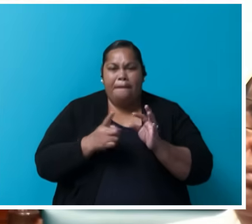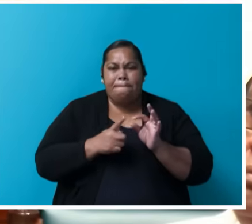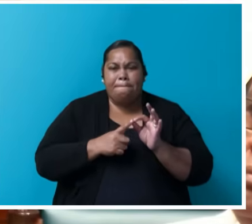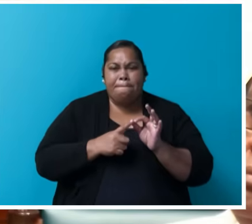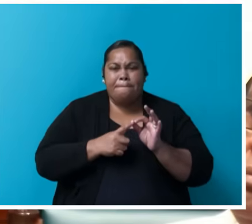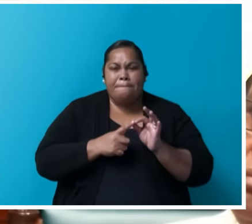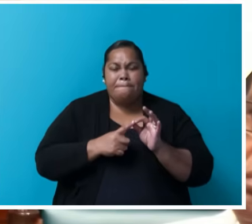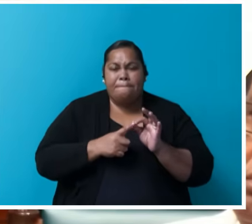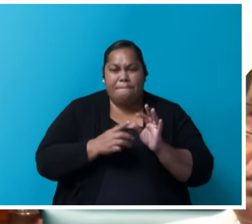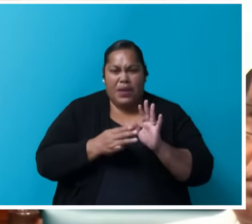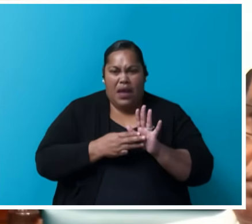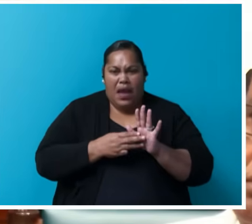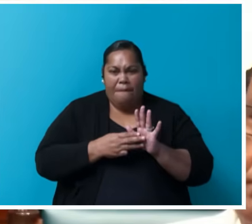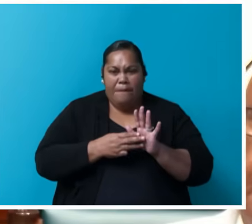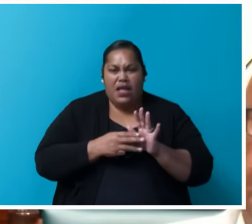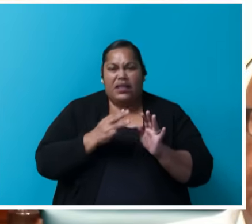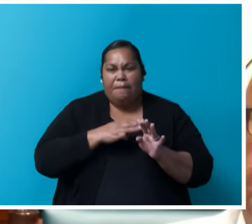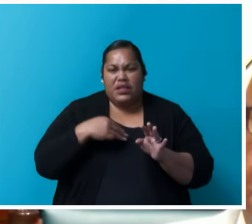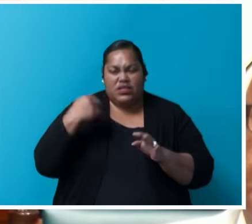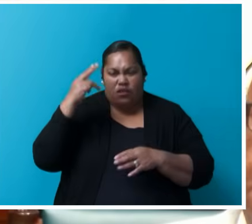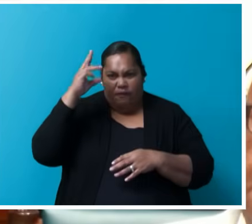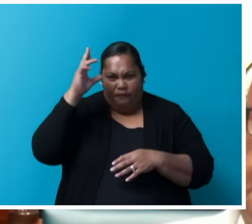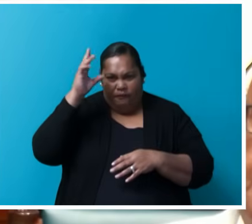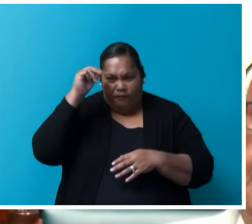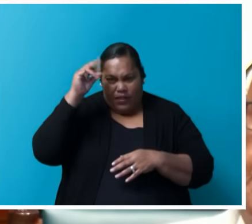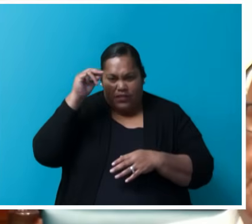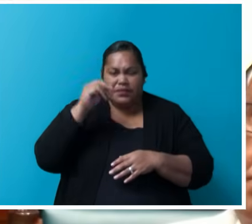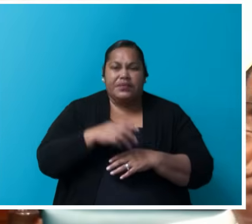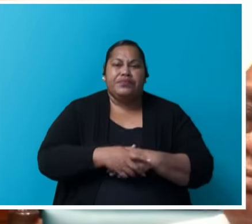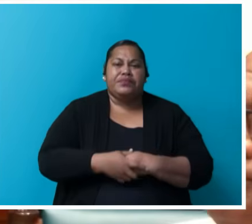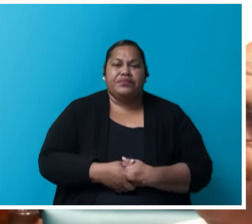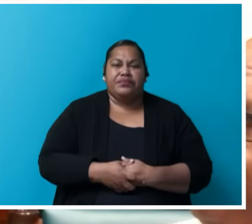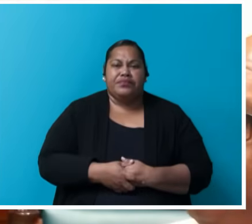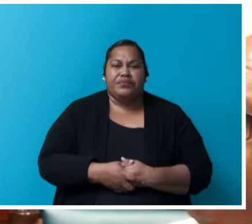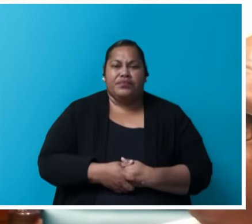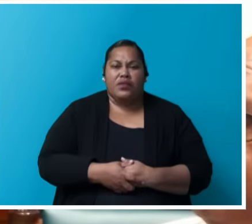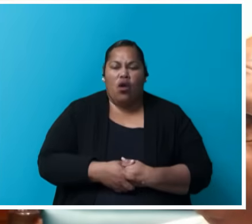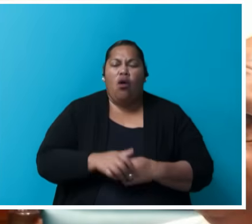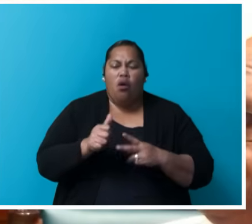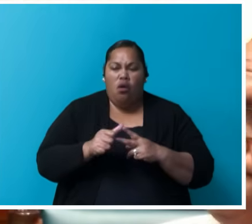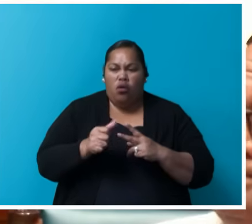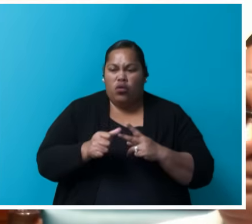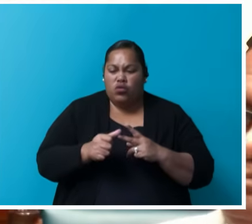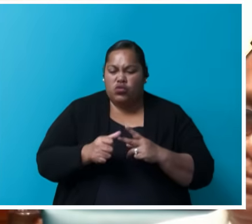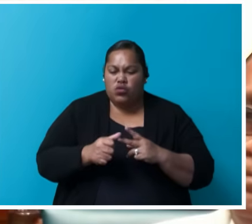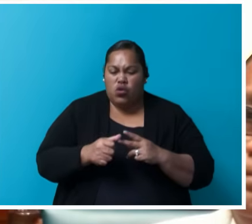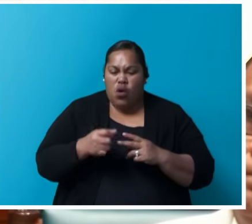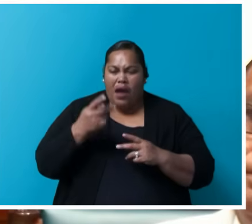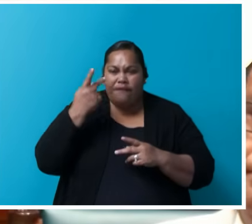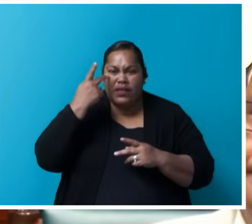the Honourable Minister for Youth Affairs, also visited the temple.